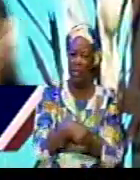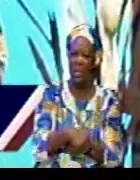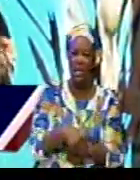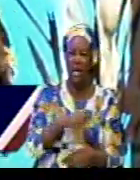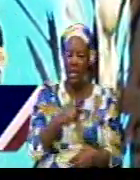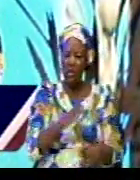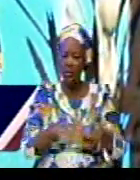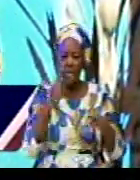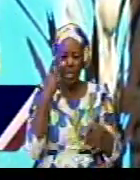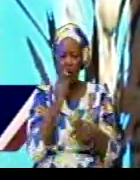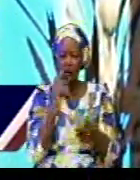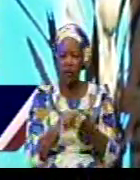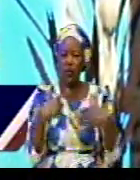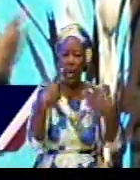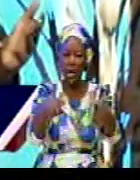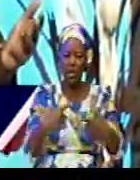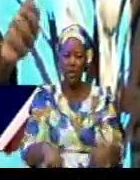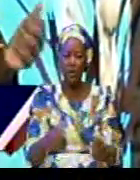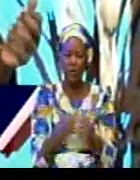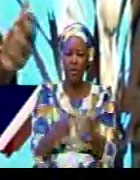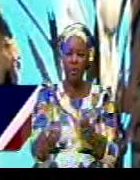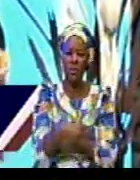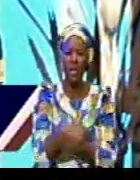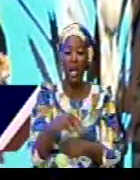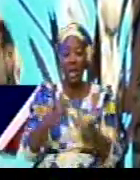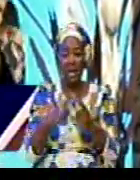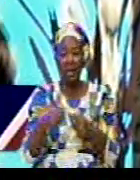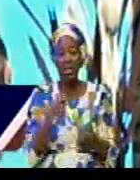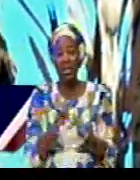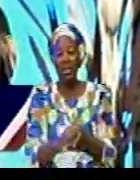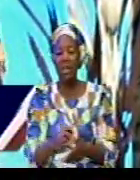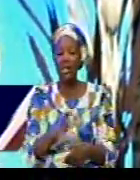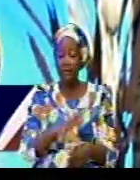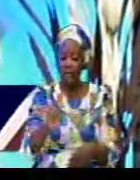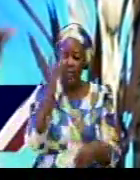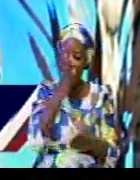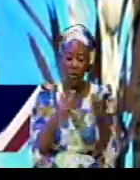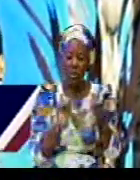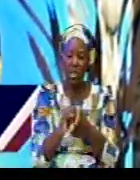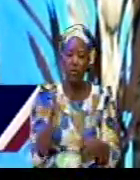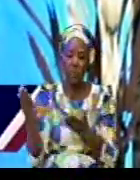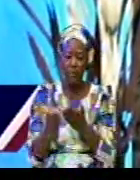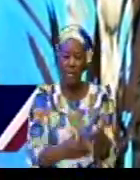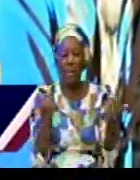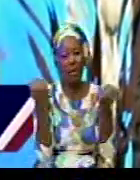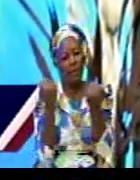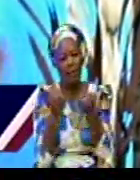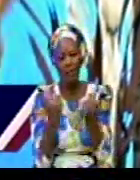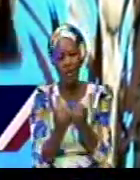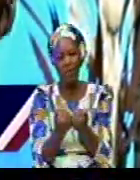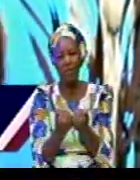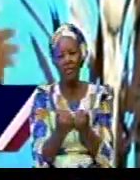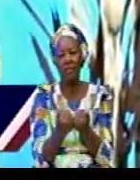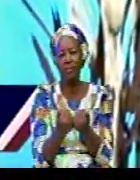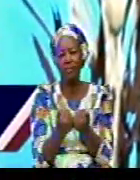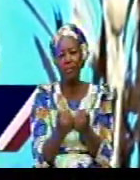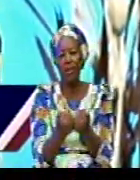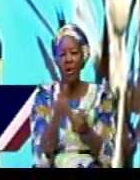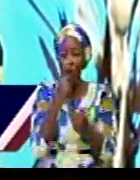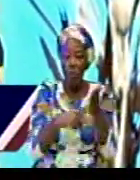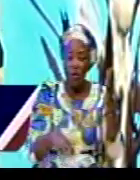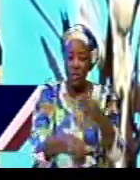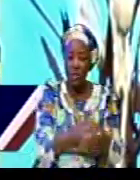to punch today. I've not seen somebody to argue with today. And they find something that will bring